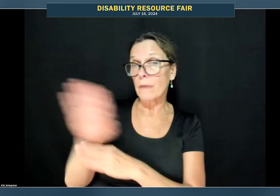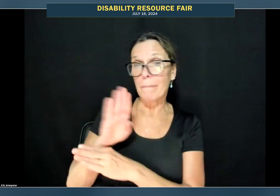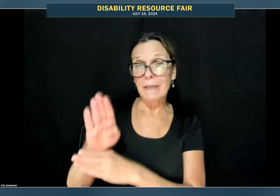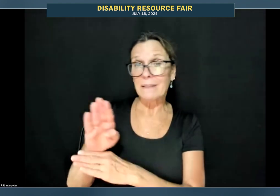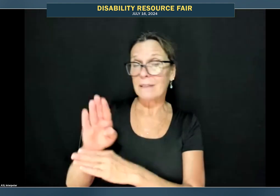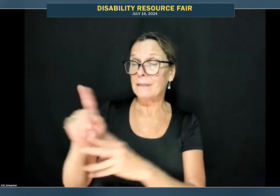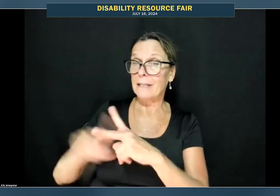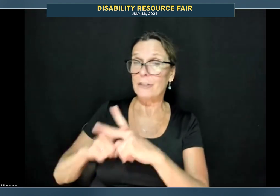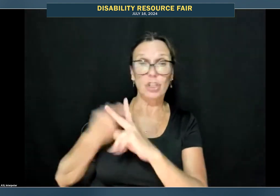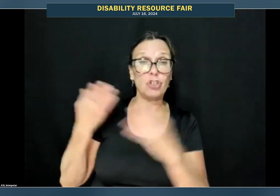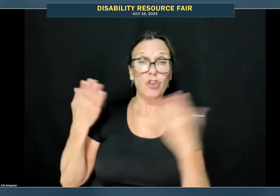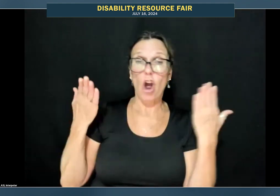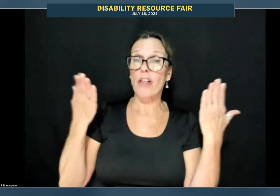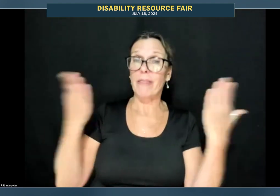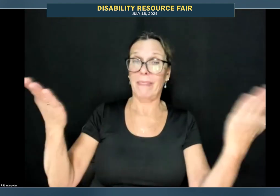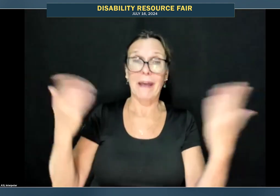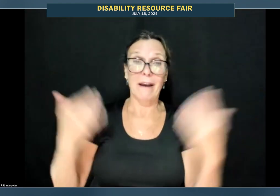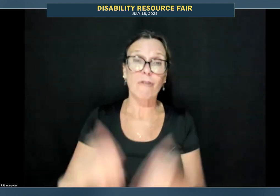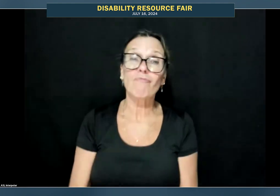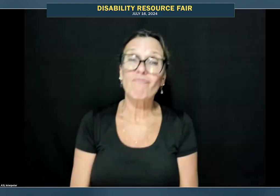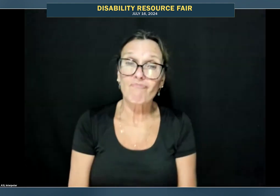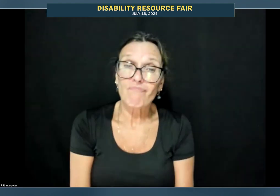there.